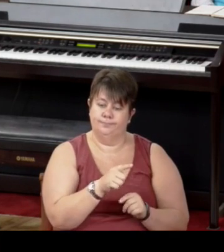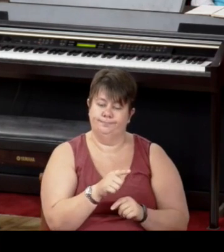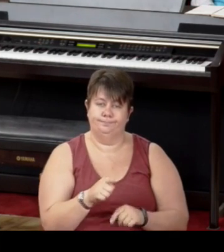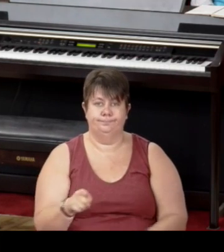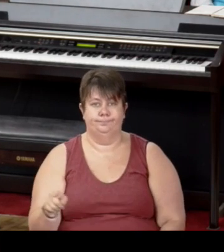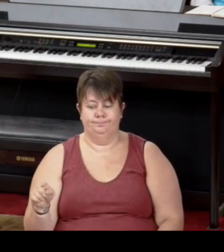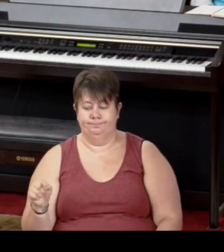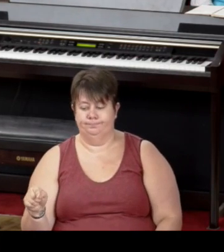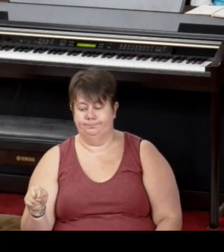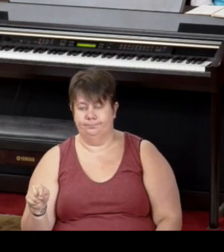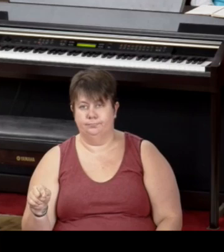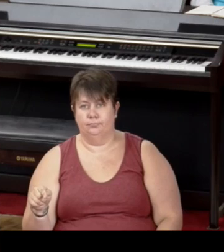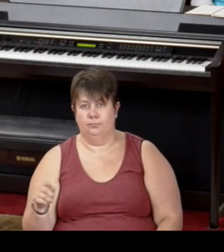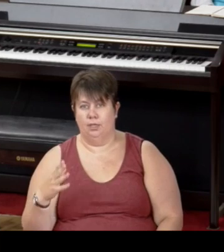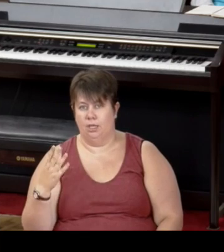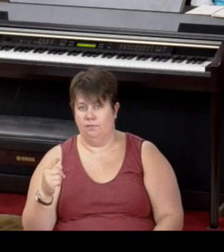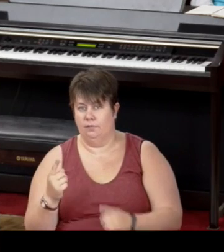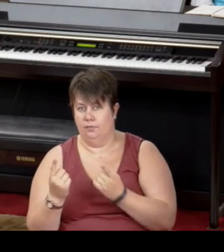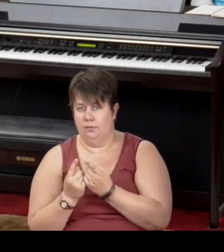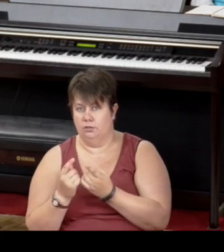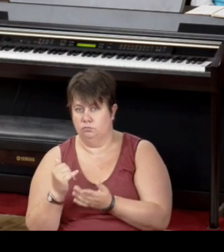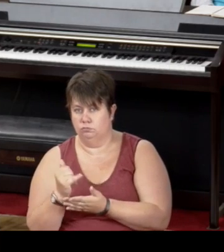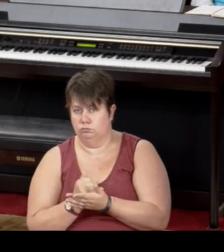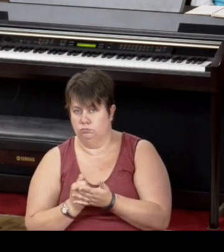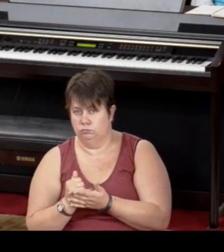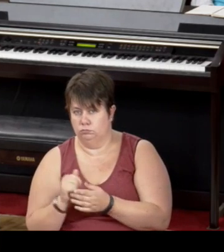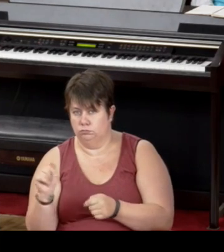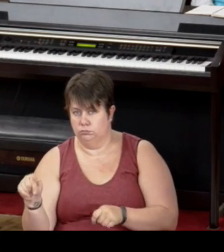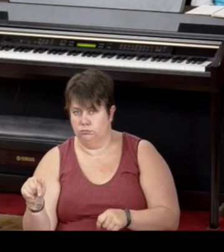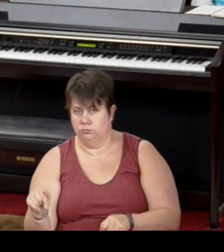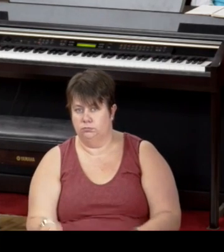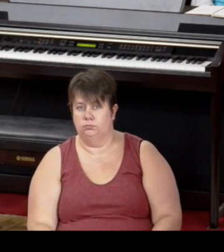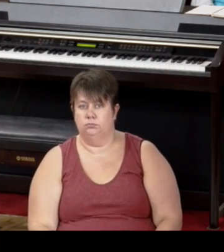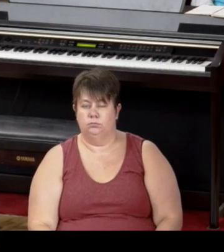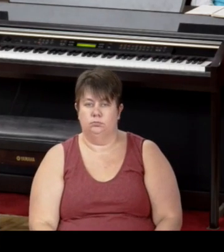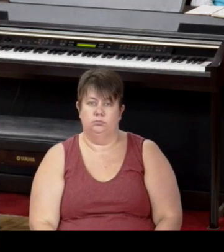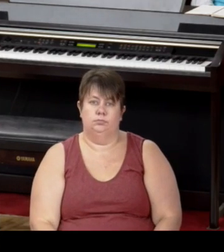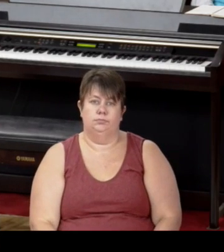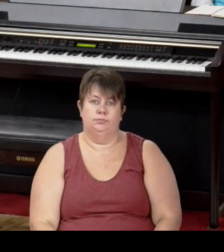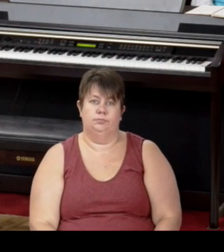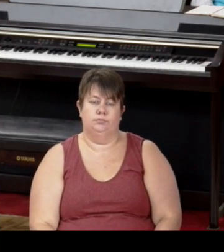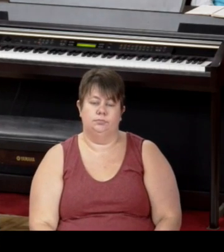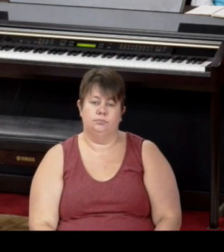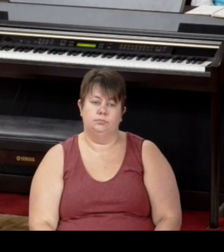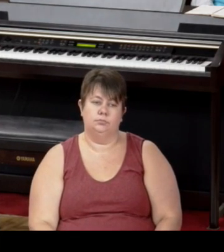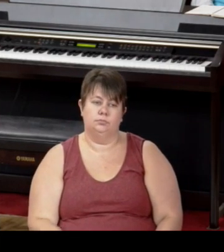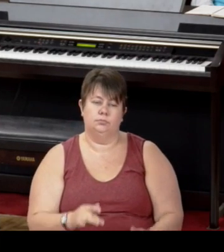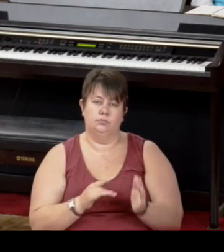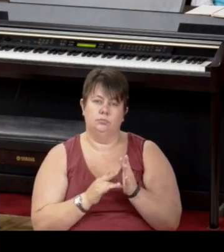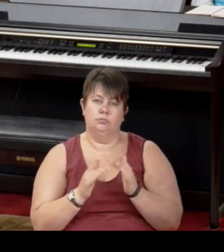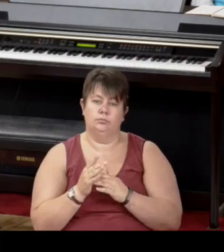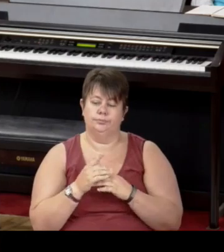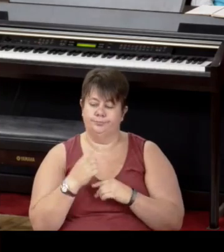the church at Thyatira has things wrong with it that need to be addressed. Jesus says that they